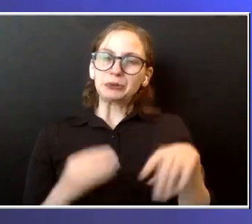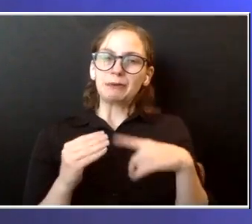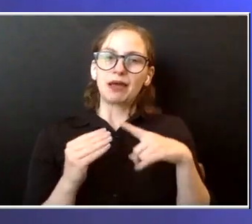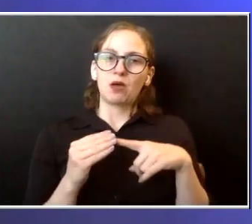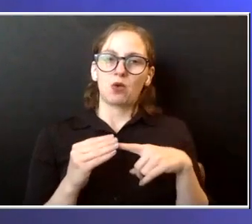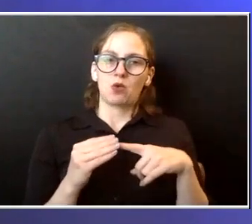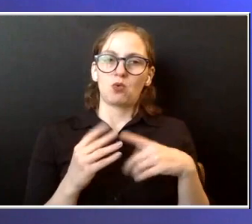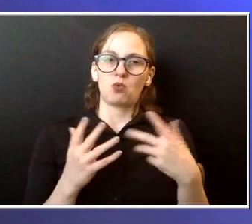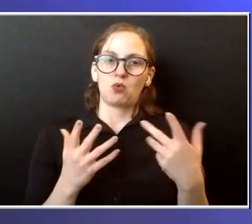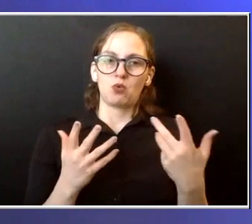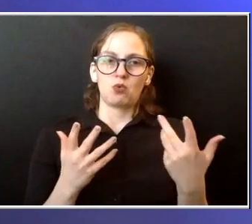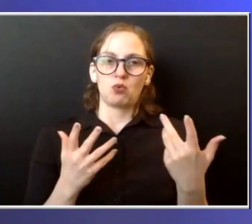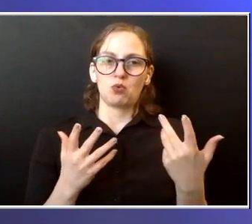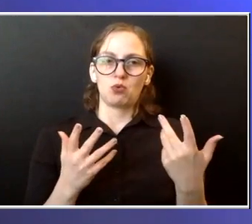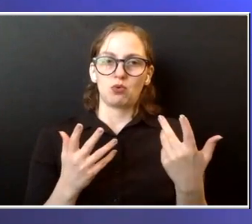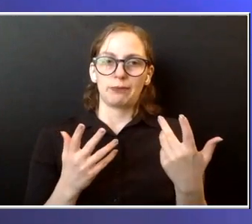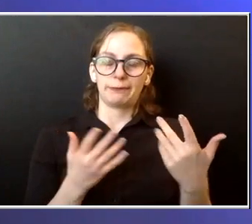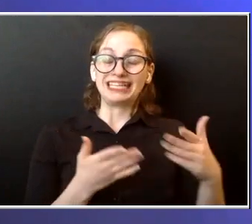deceased donor